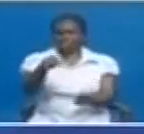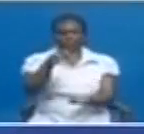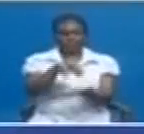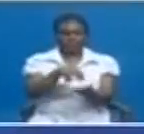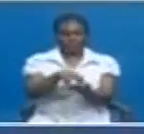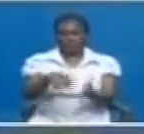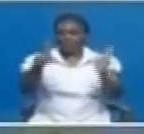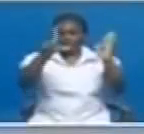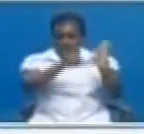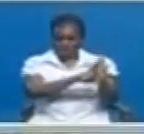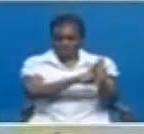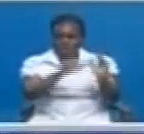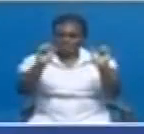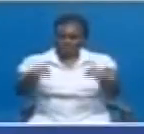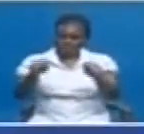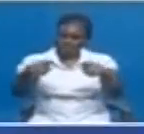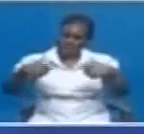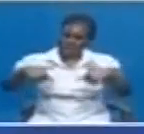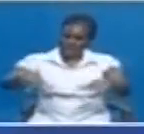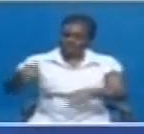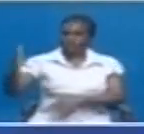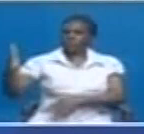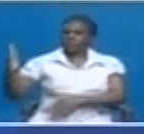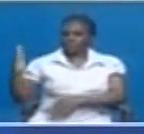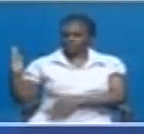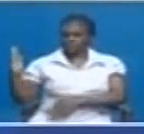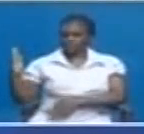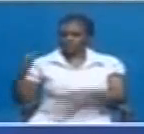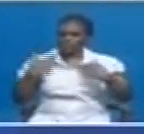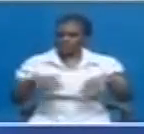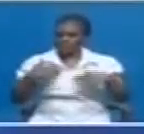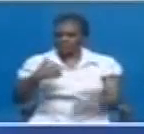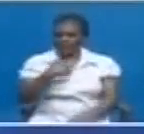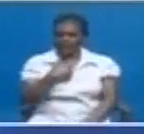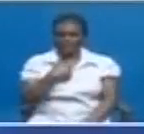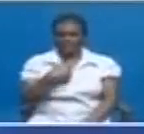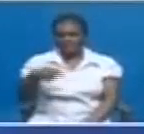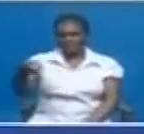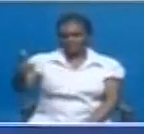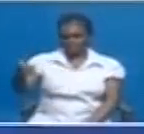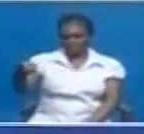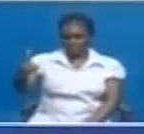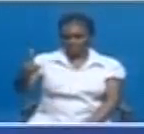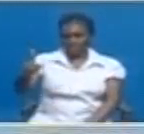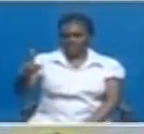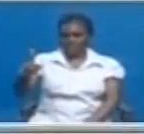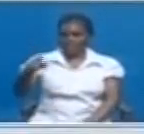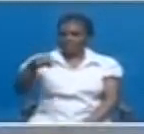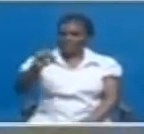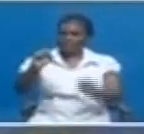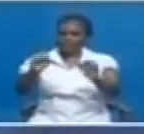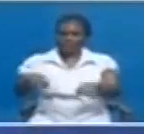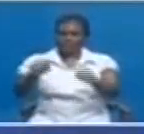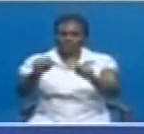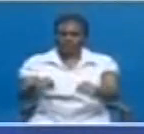are looking at the law, whether we can allow them to have arms so that they can be able